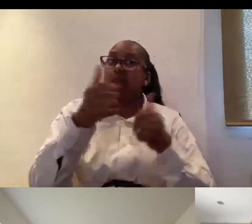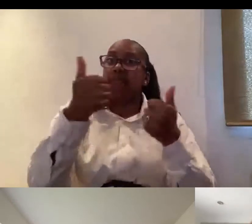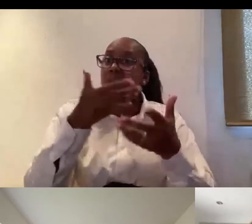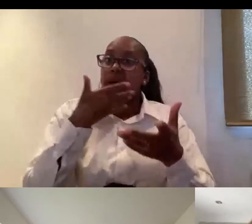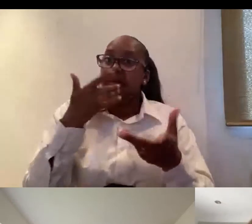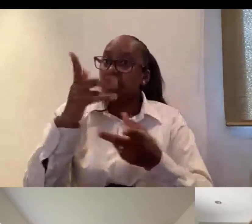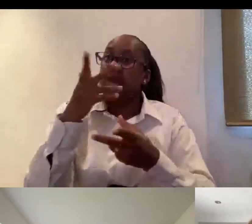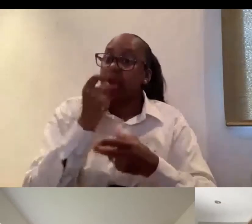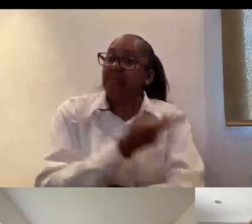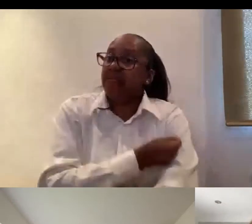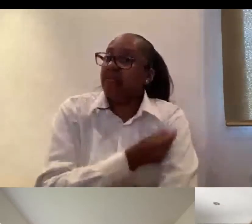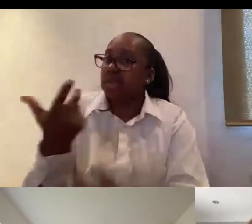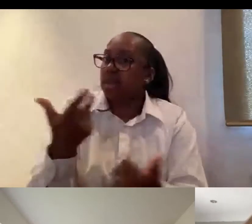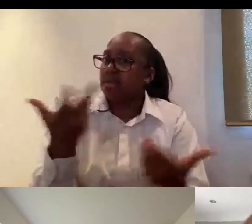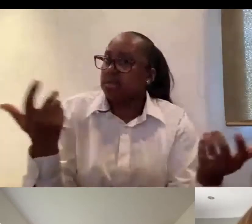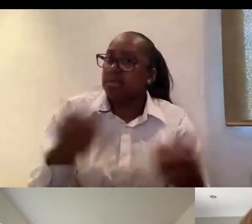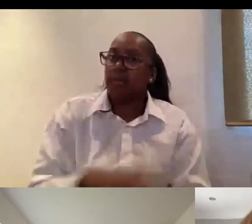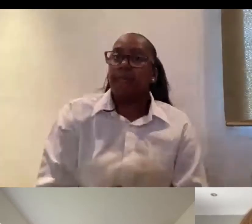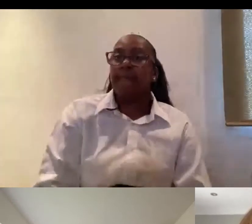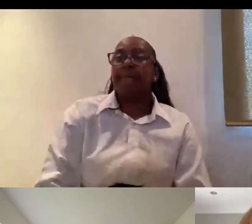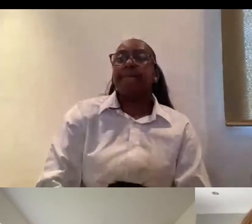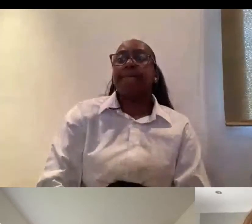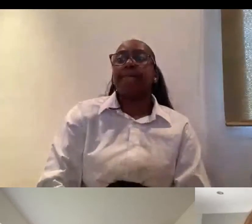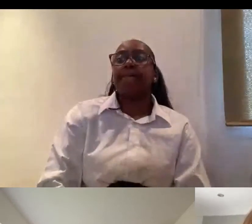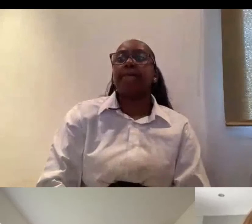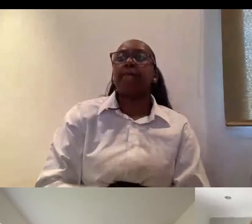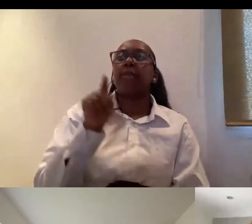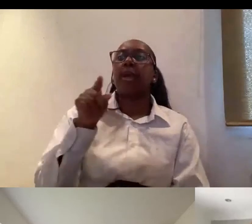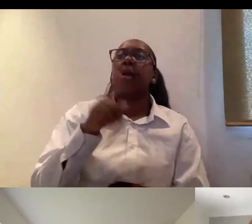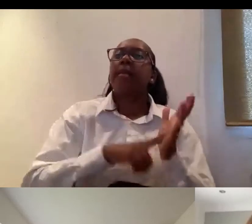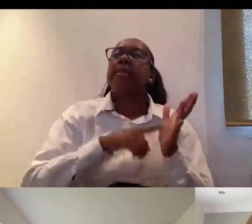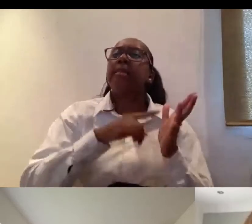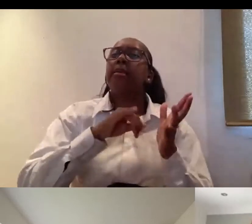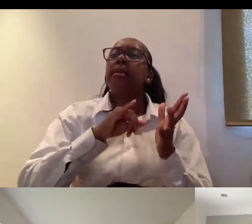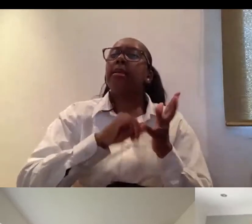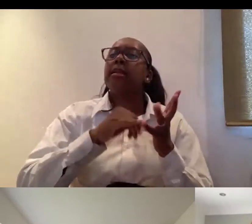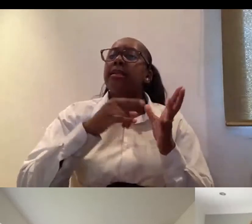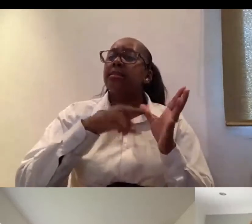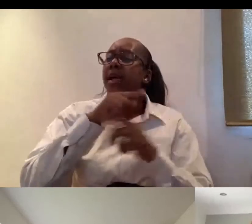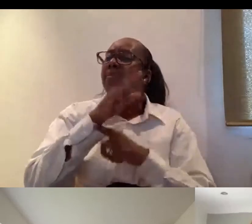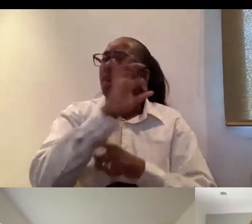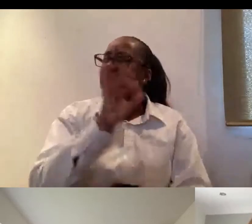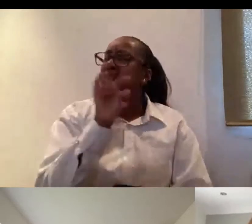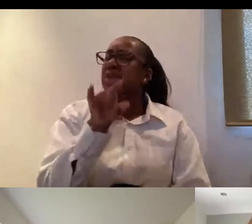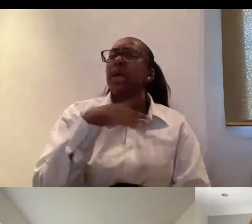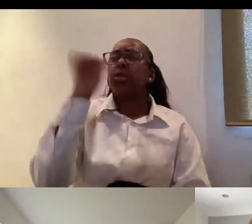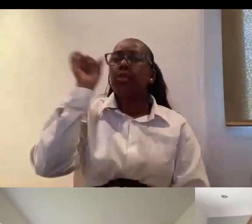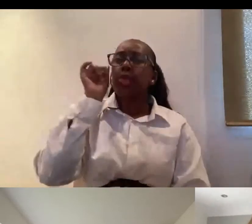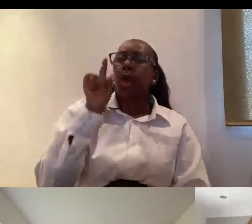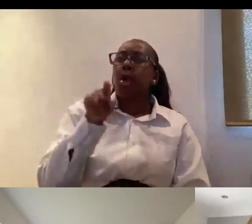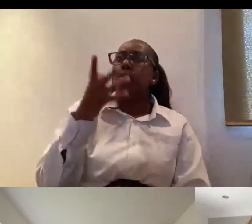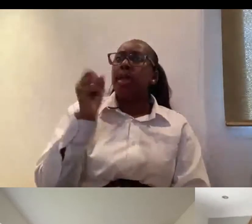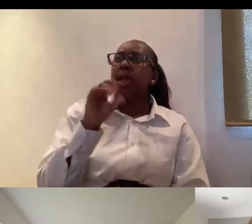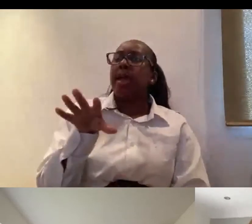Fantastic. Any more questions in the chat? Yeah, There is. I've got a quick question about the vaccine. As you know, that we have